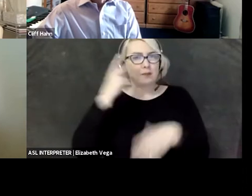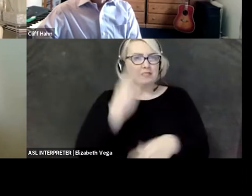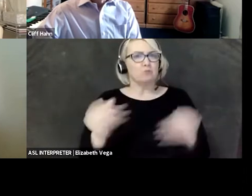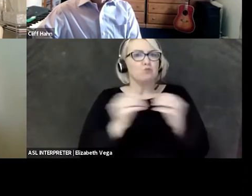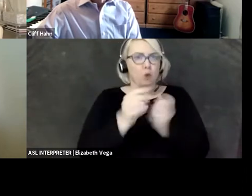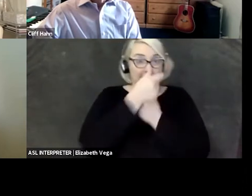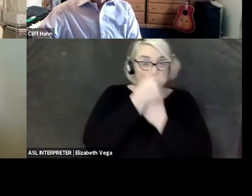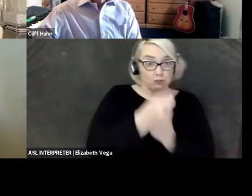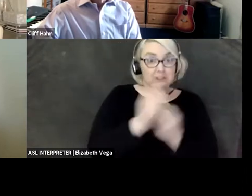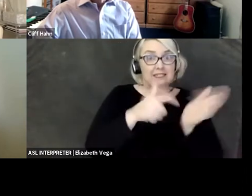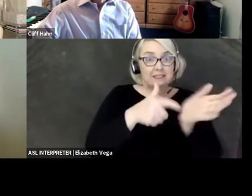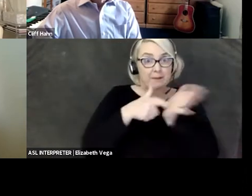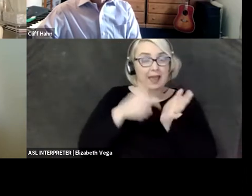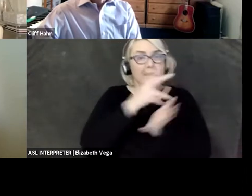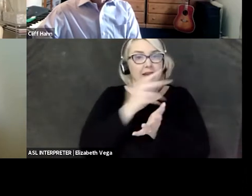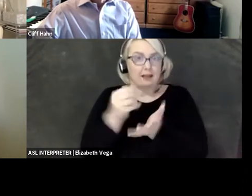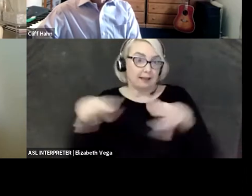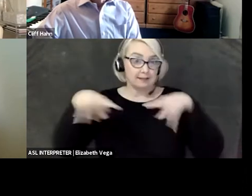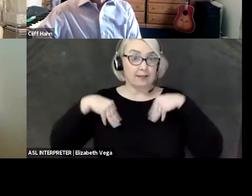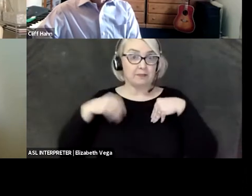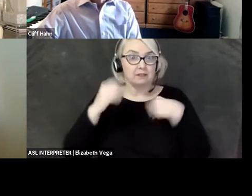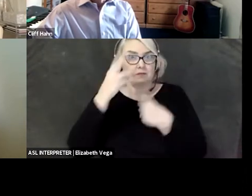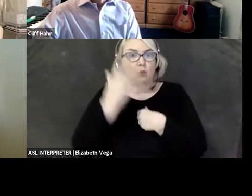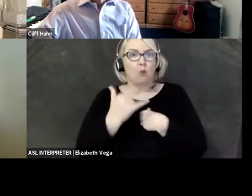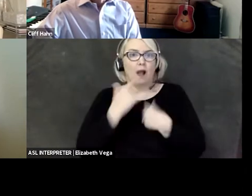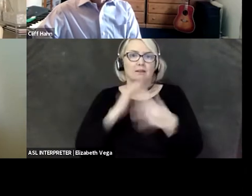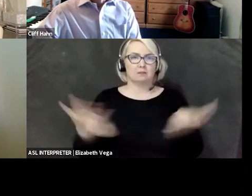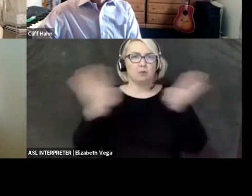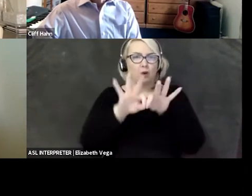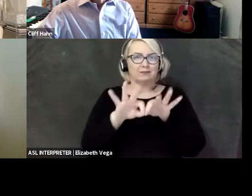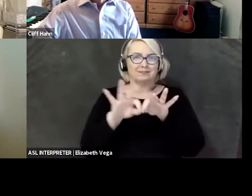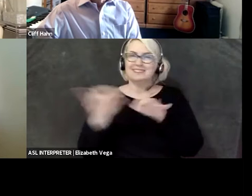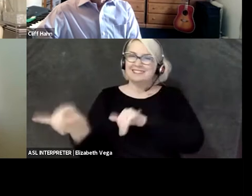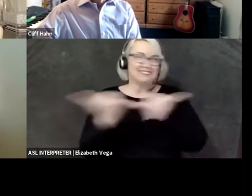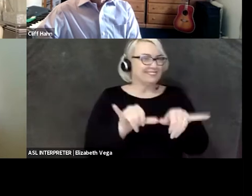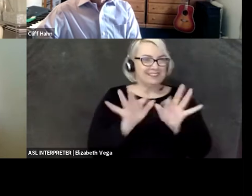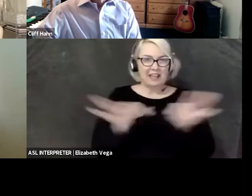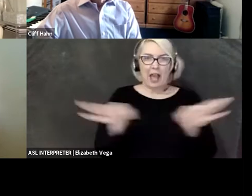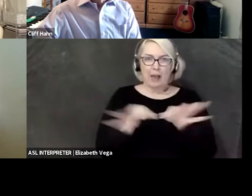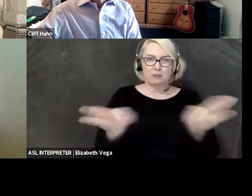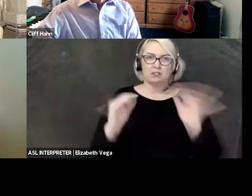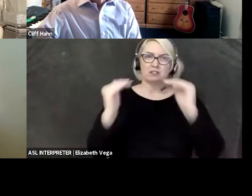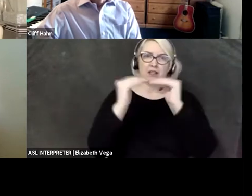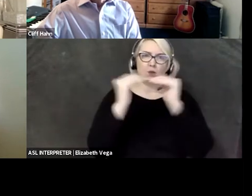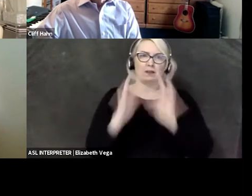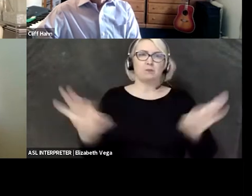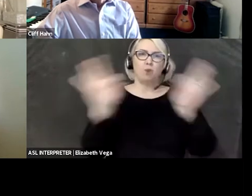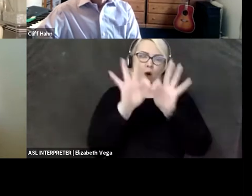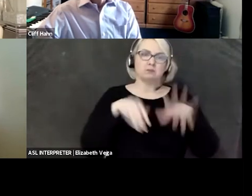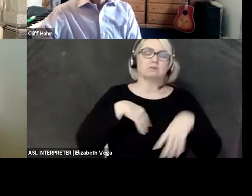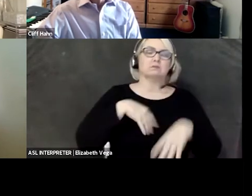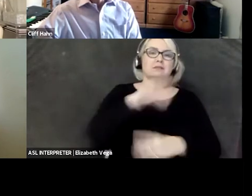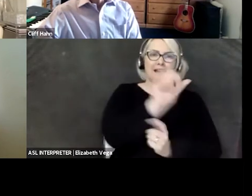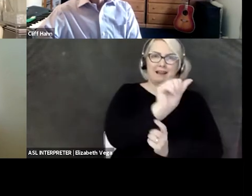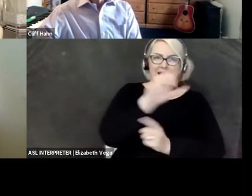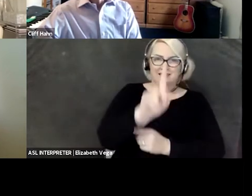the importance of this in the relevance to captions as well, the equality of both, that they should both be present.